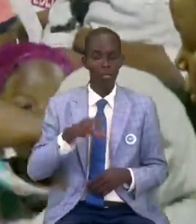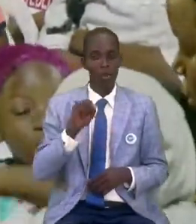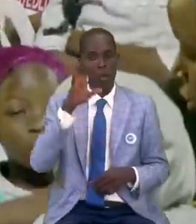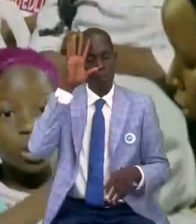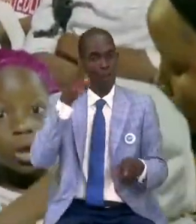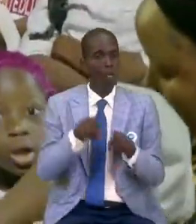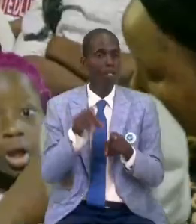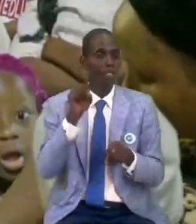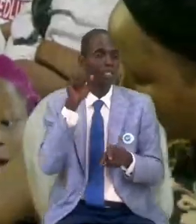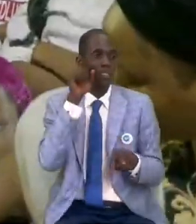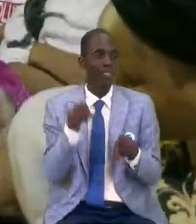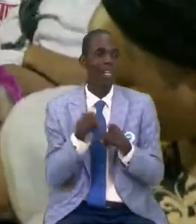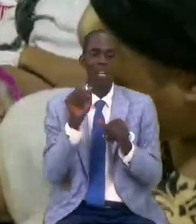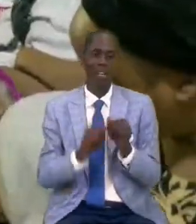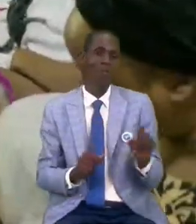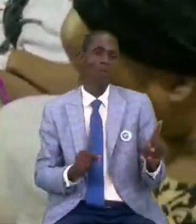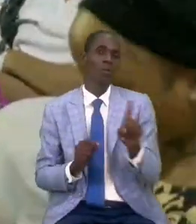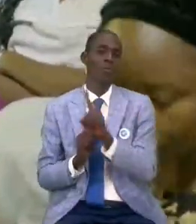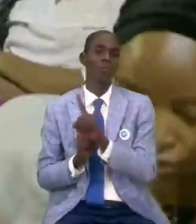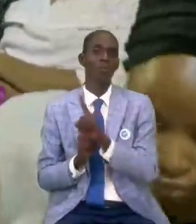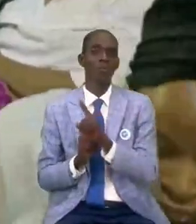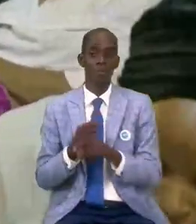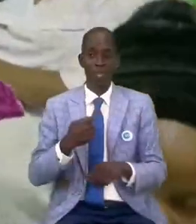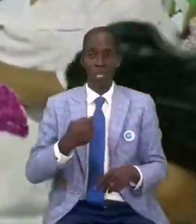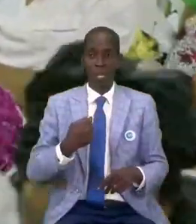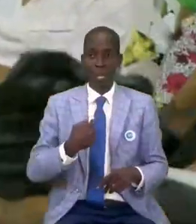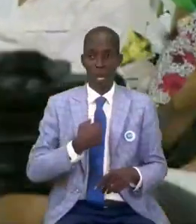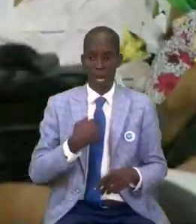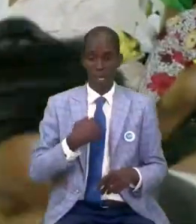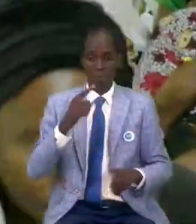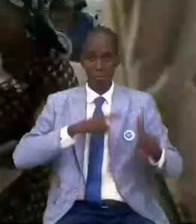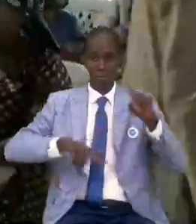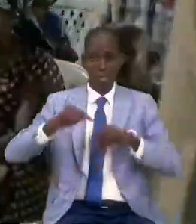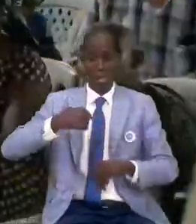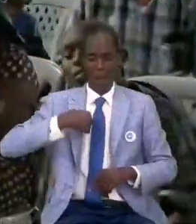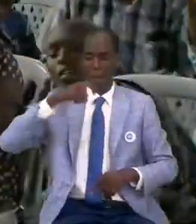get my own. I have to get my own.